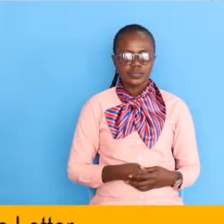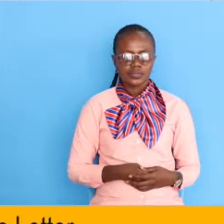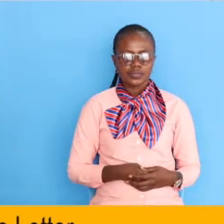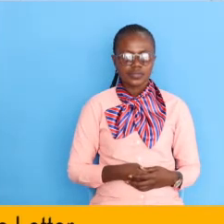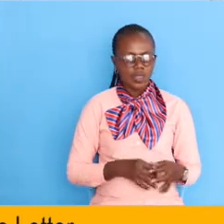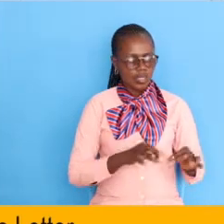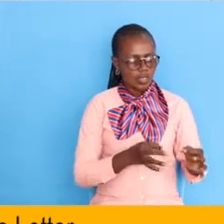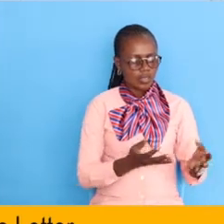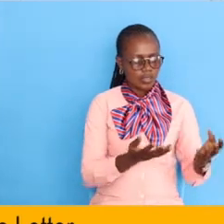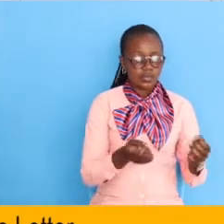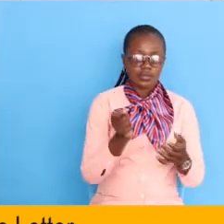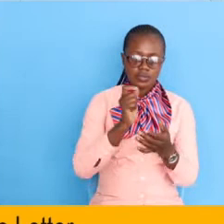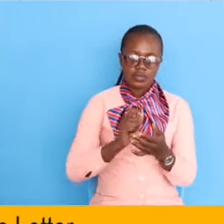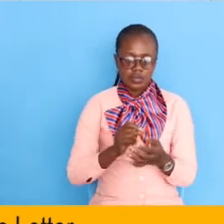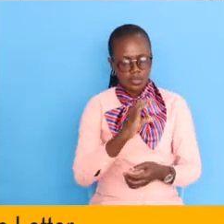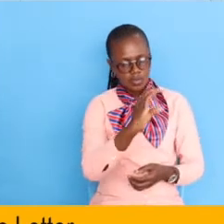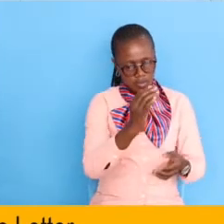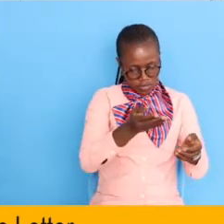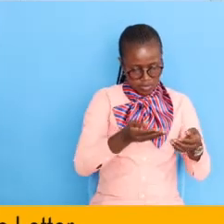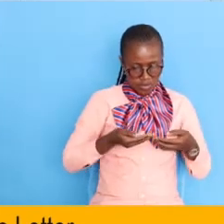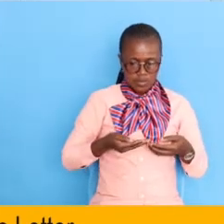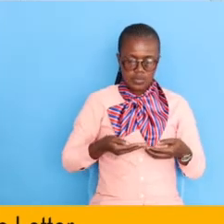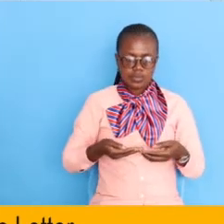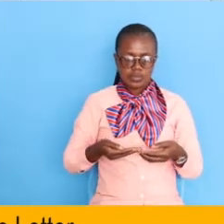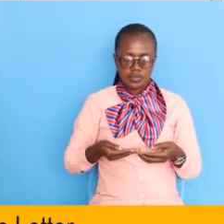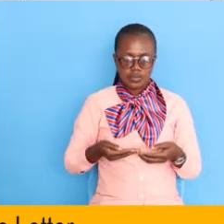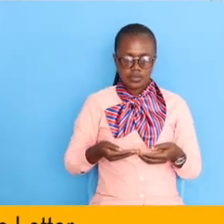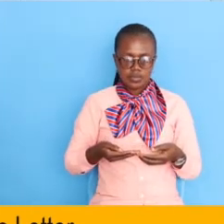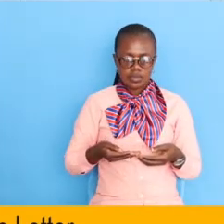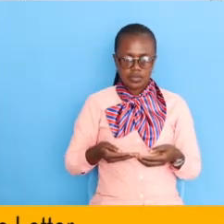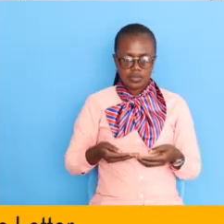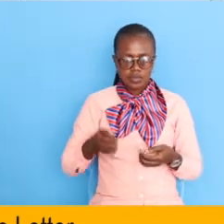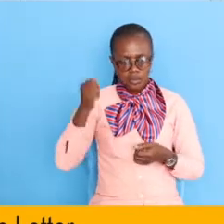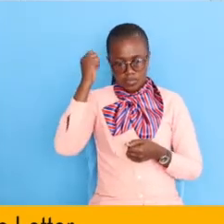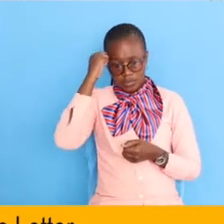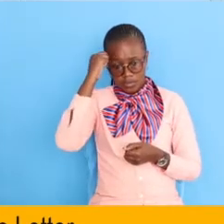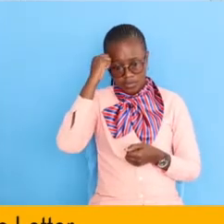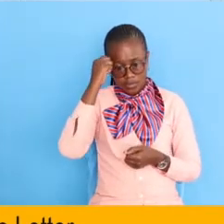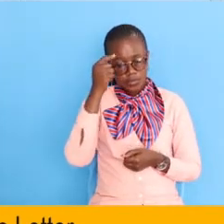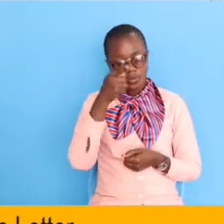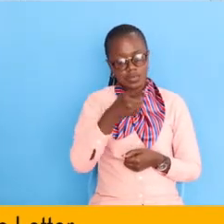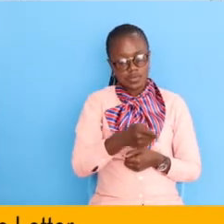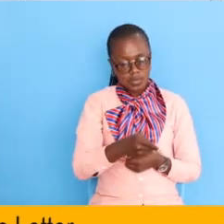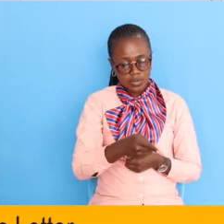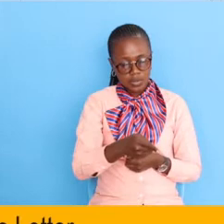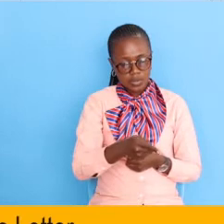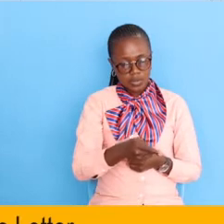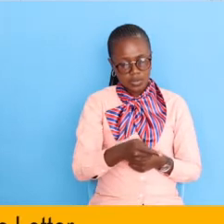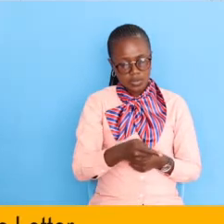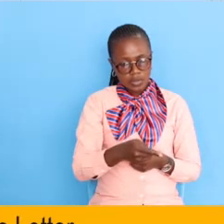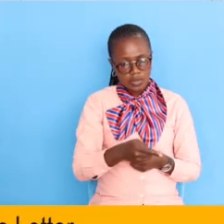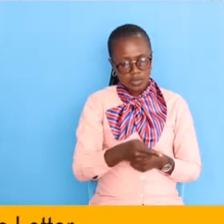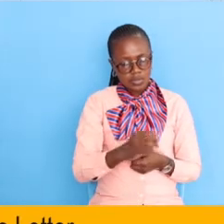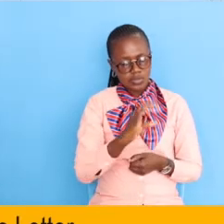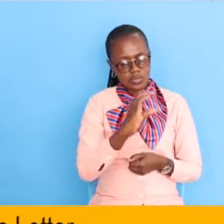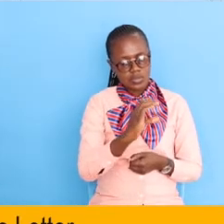How can you write a receiver's address? Remember, this is the address of a person who